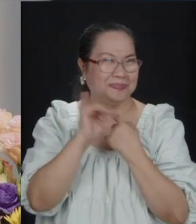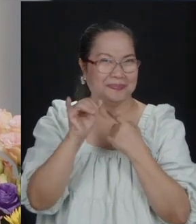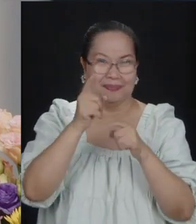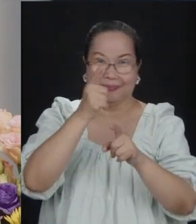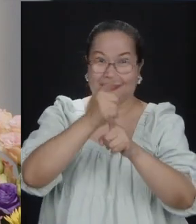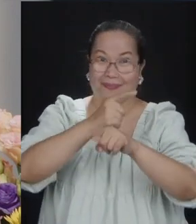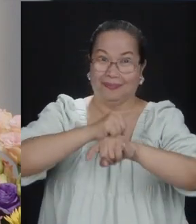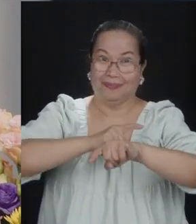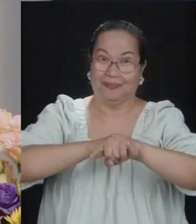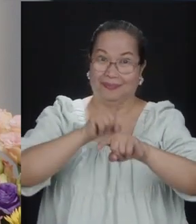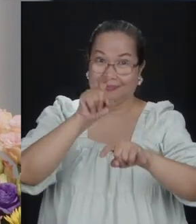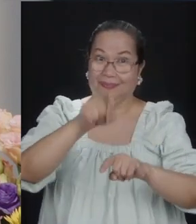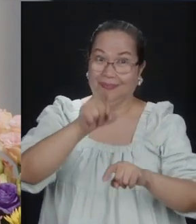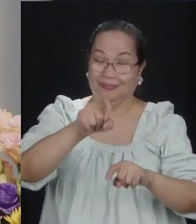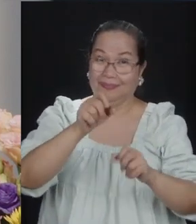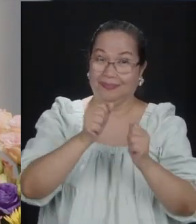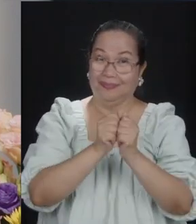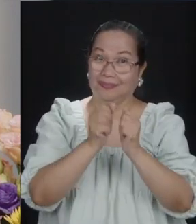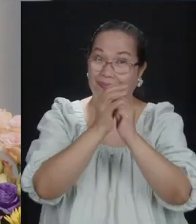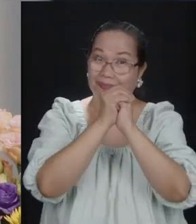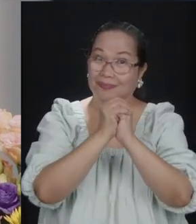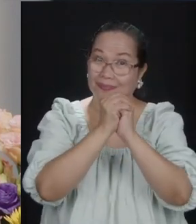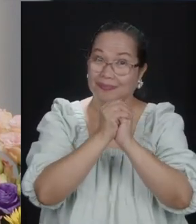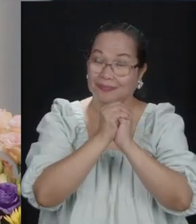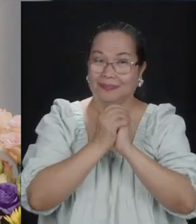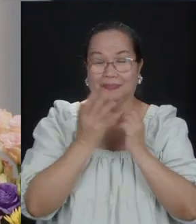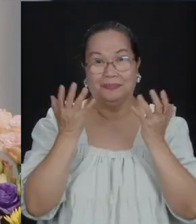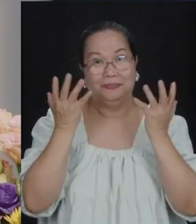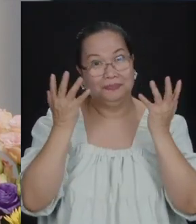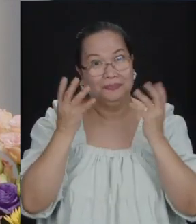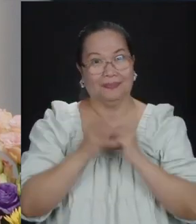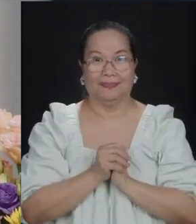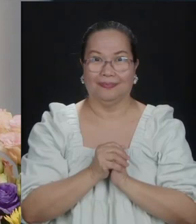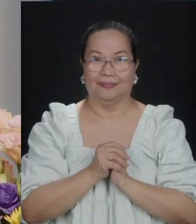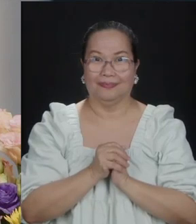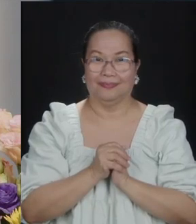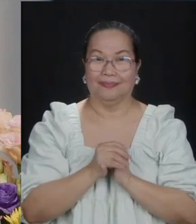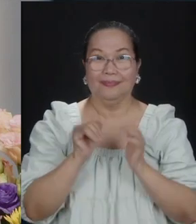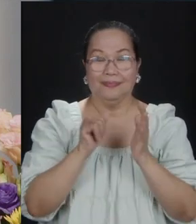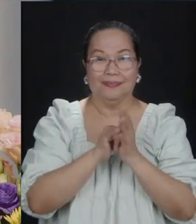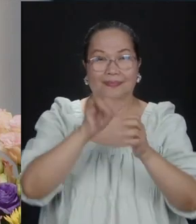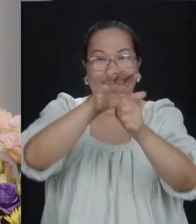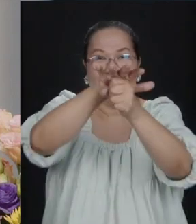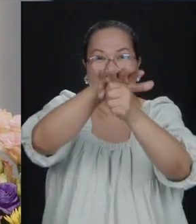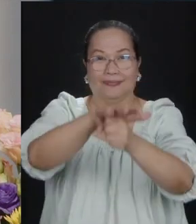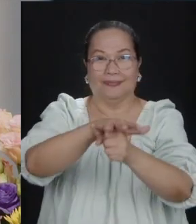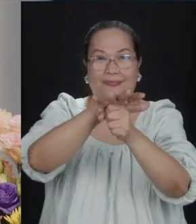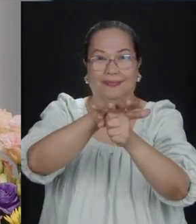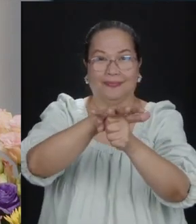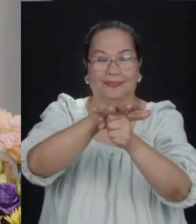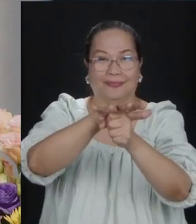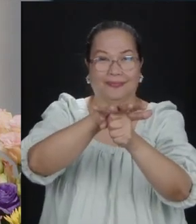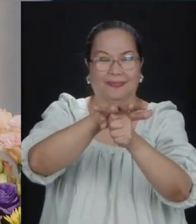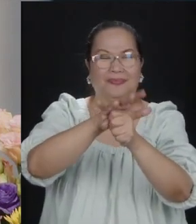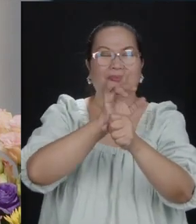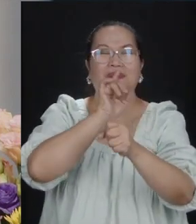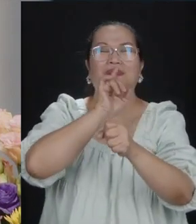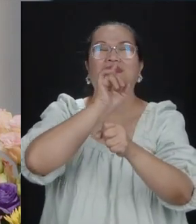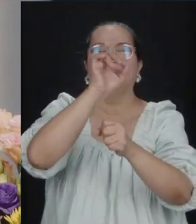time when you're supposed to be worshiping? That's stress to the nth